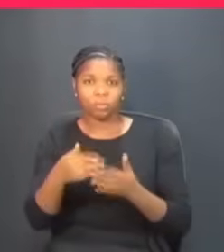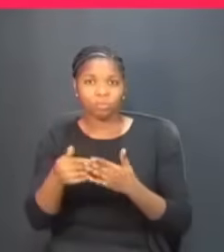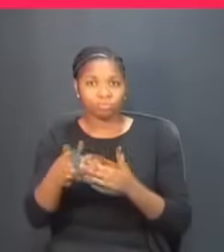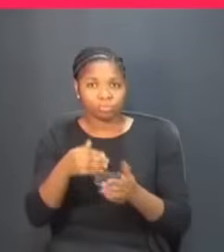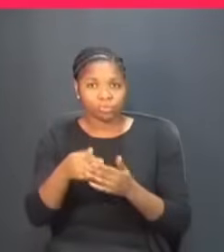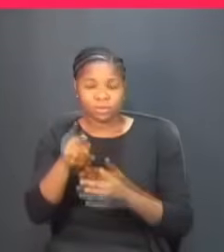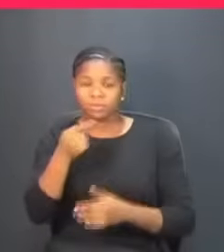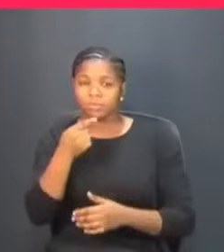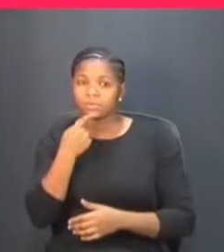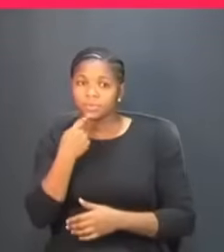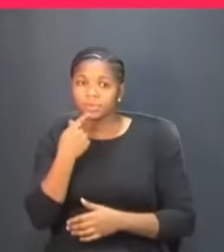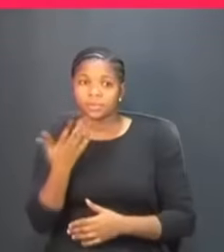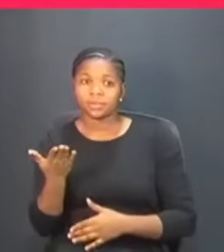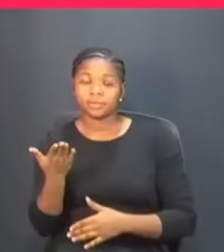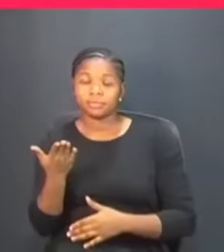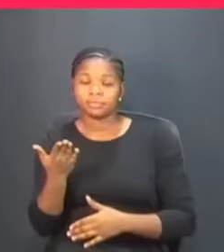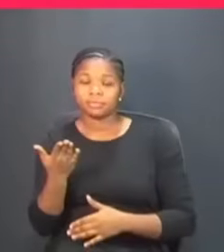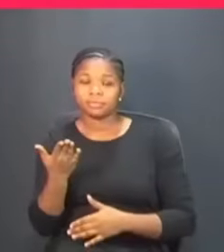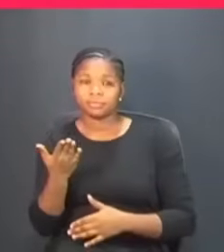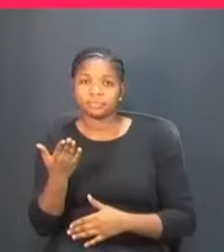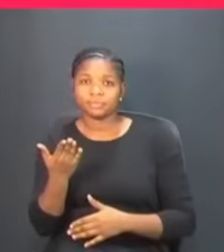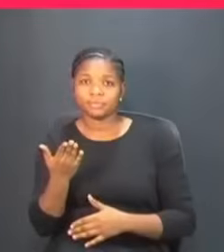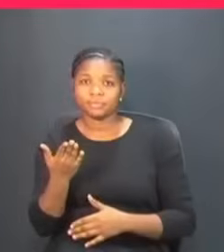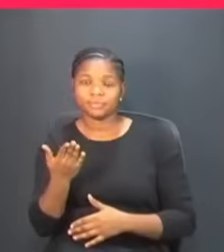Minister, they say put it in proper perspective.